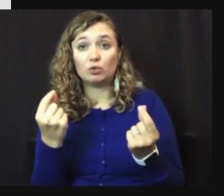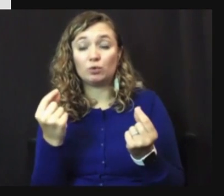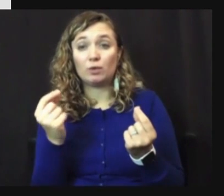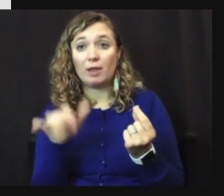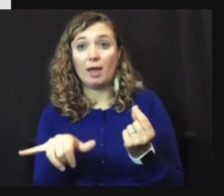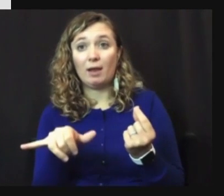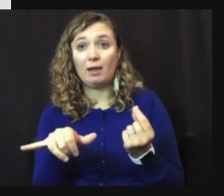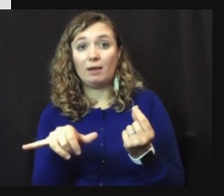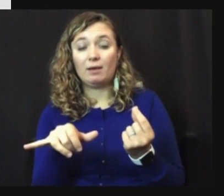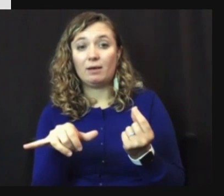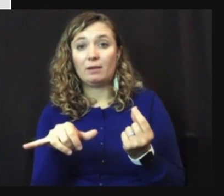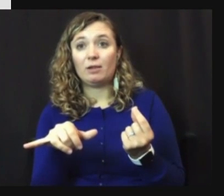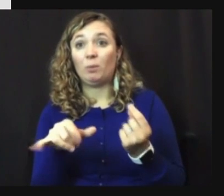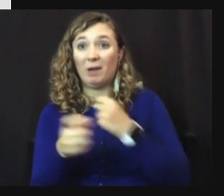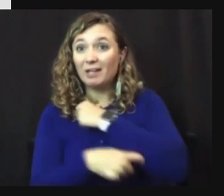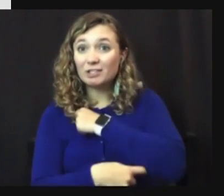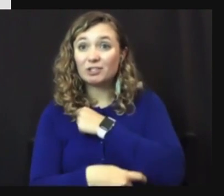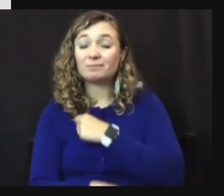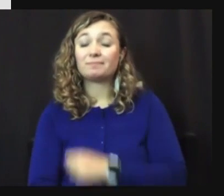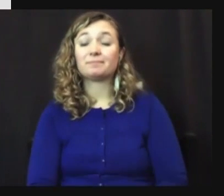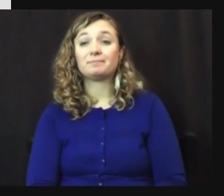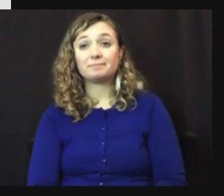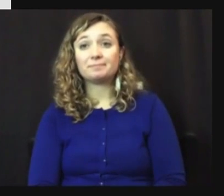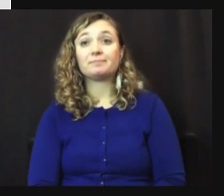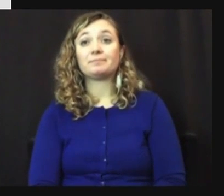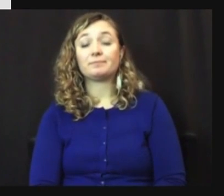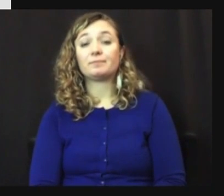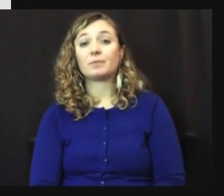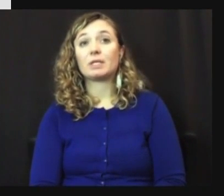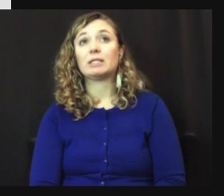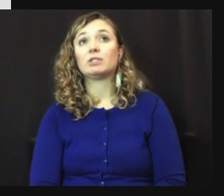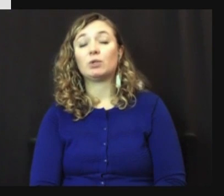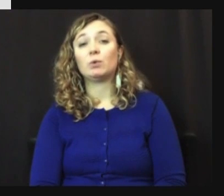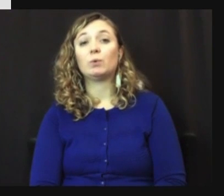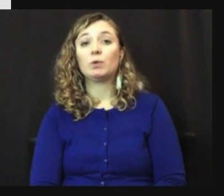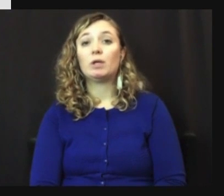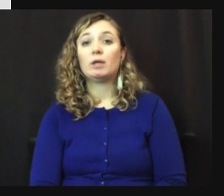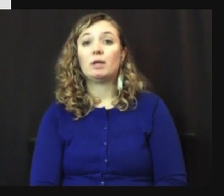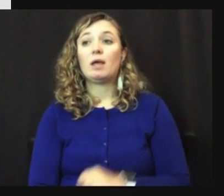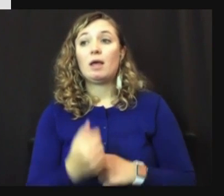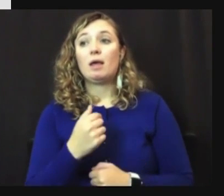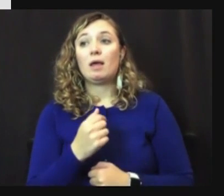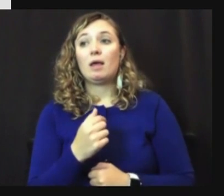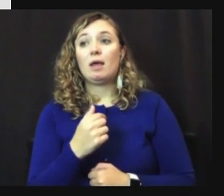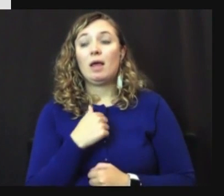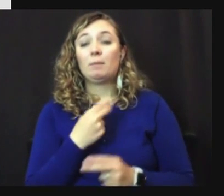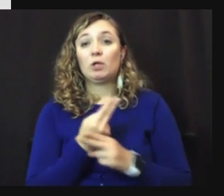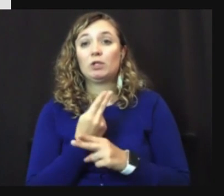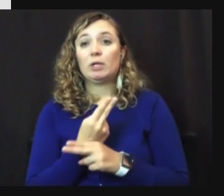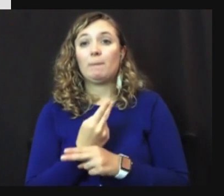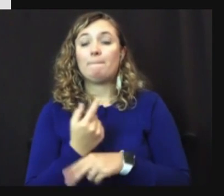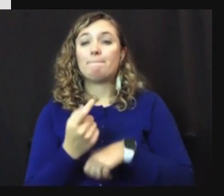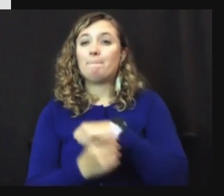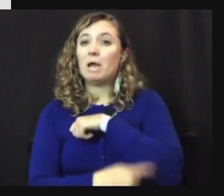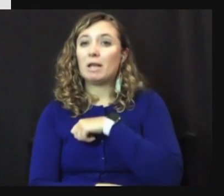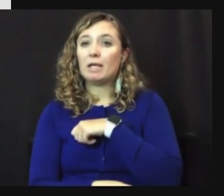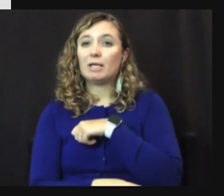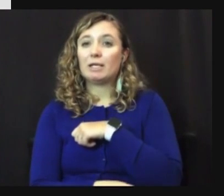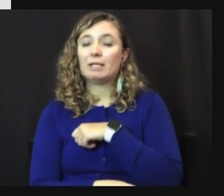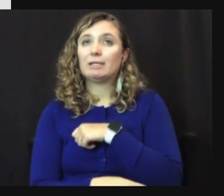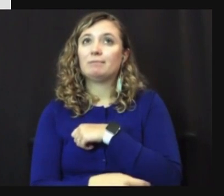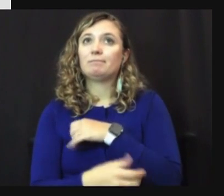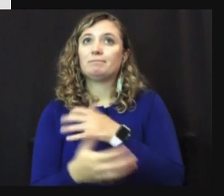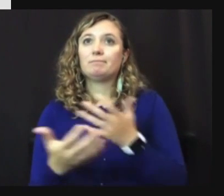then they end up being punished. And I'm using punished in